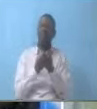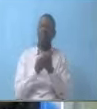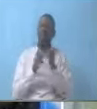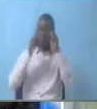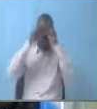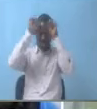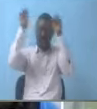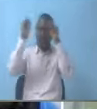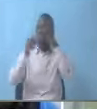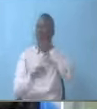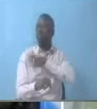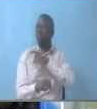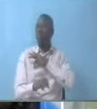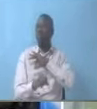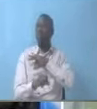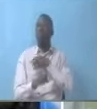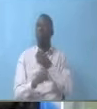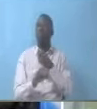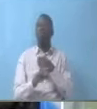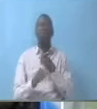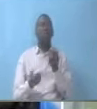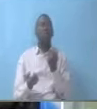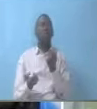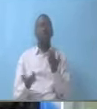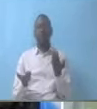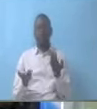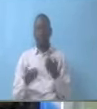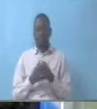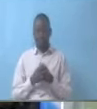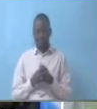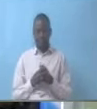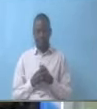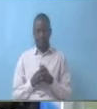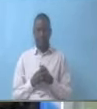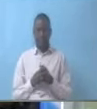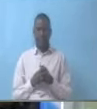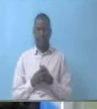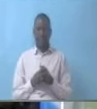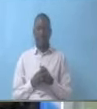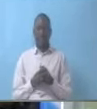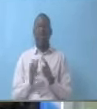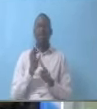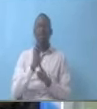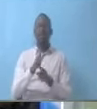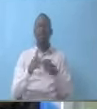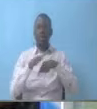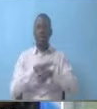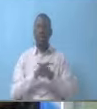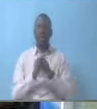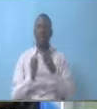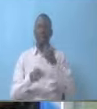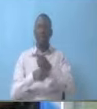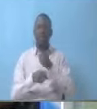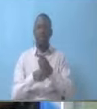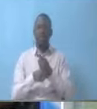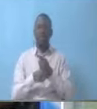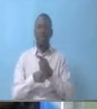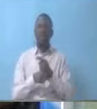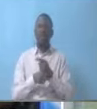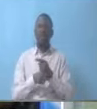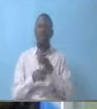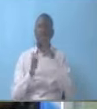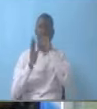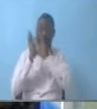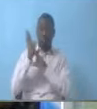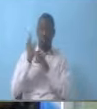state. In Gambia, the rule was when you can be arrested and detained for